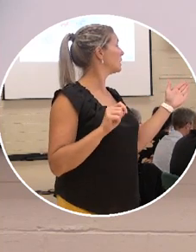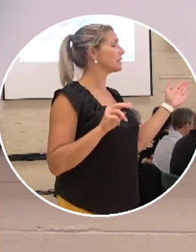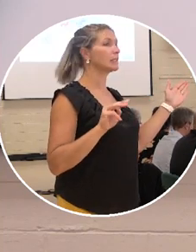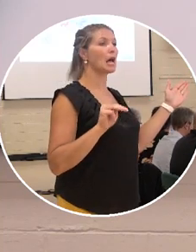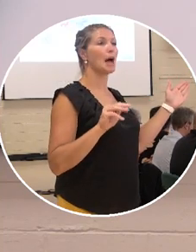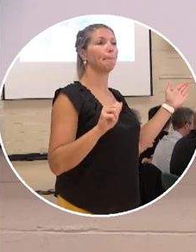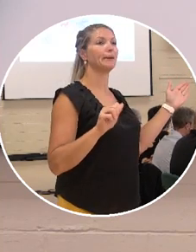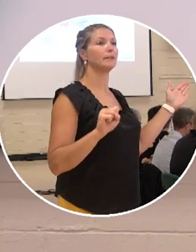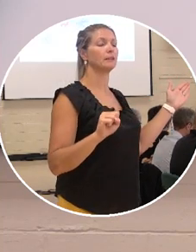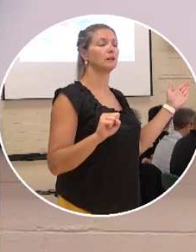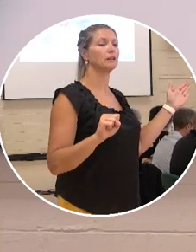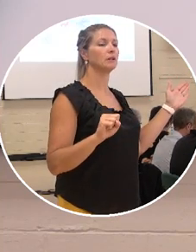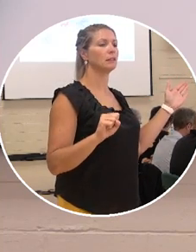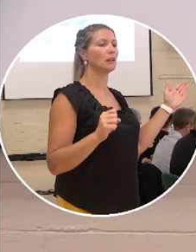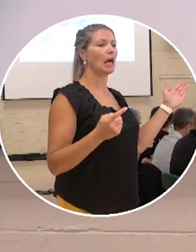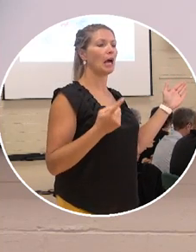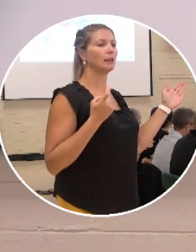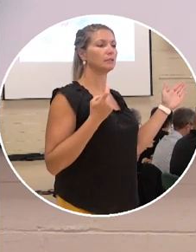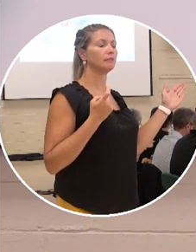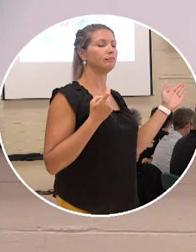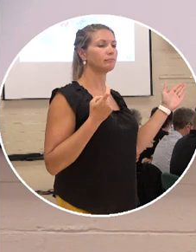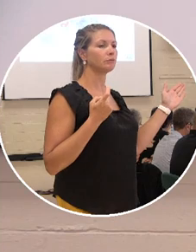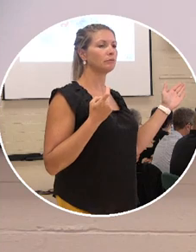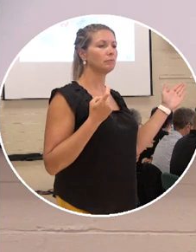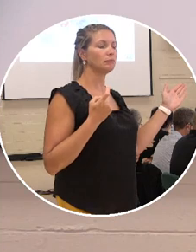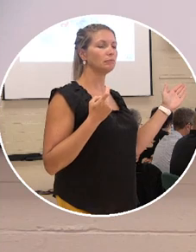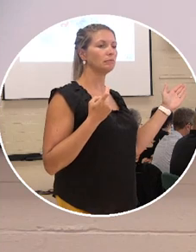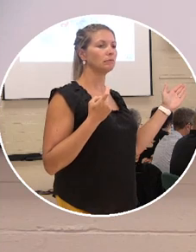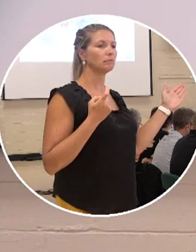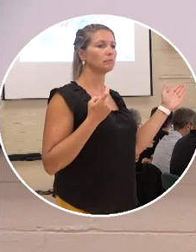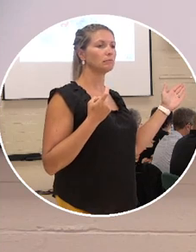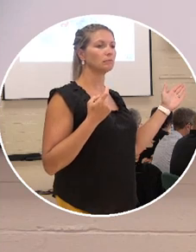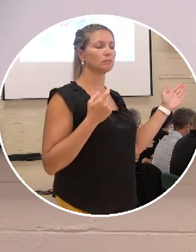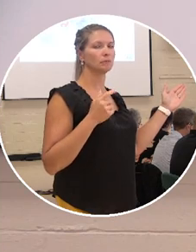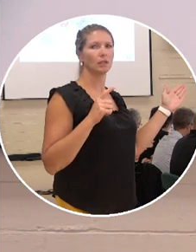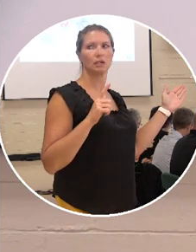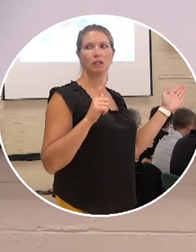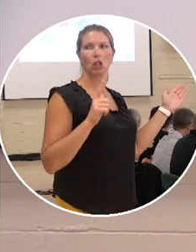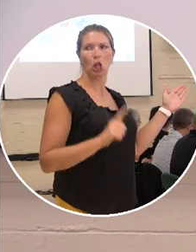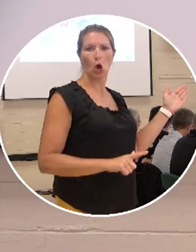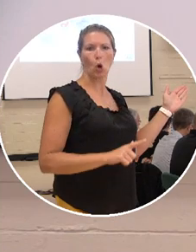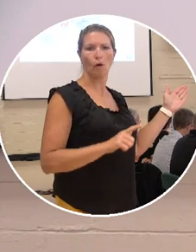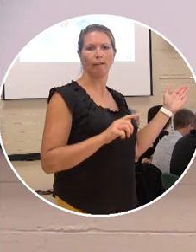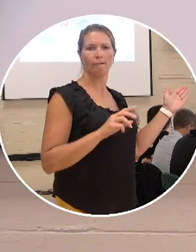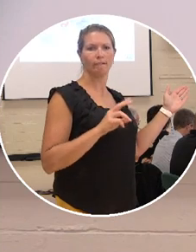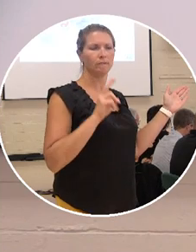I can get this turned on. Where Elview Academy is?